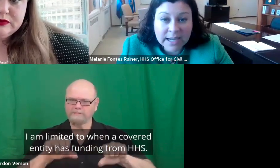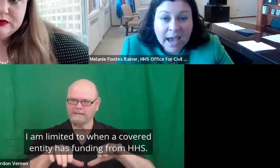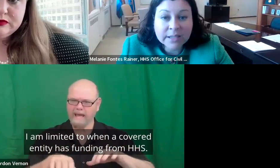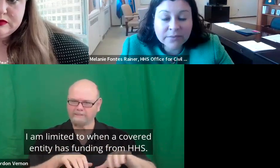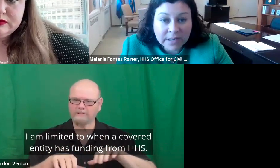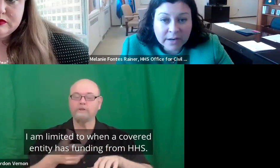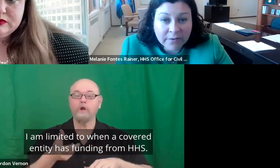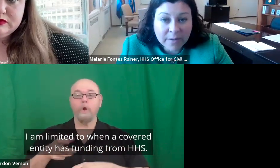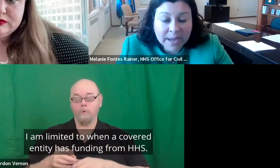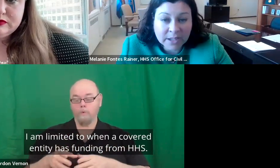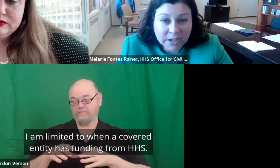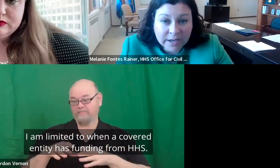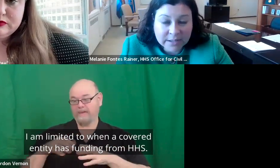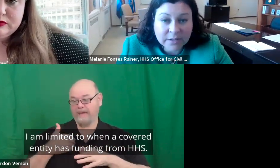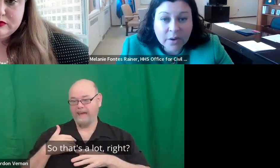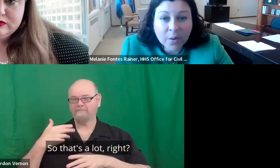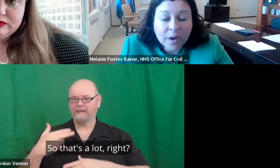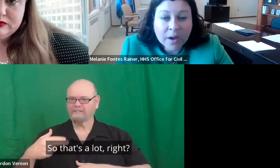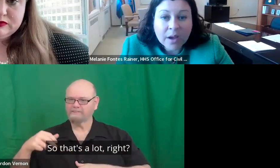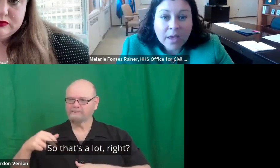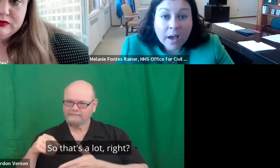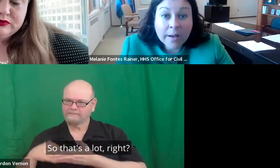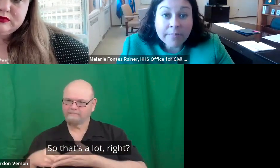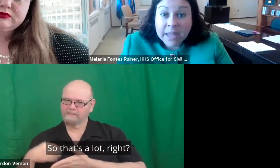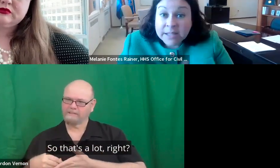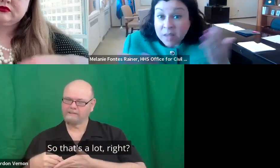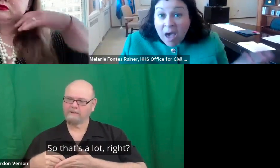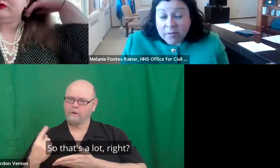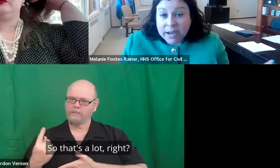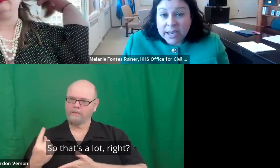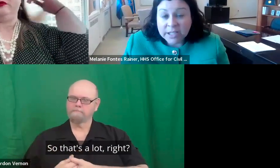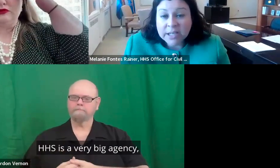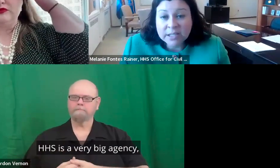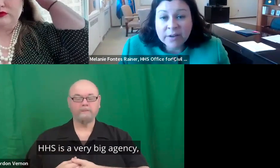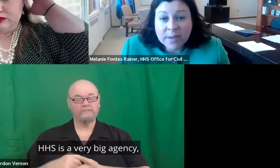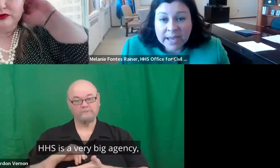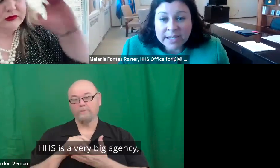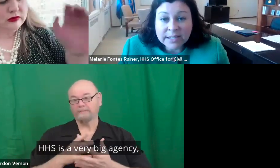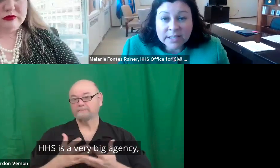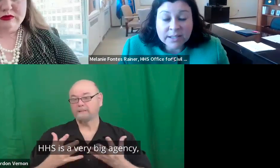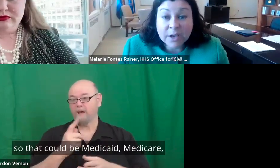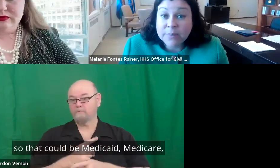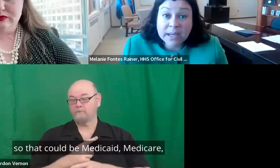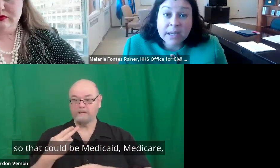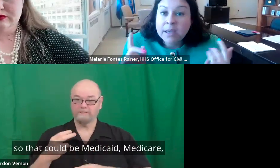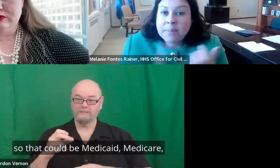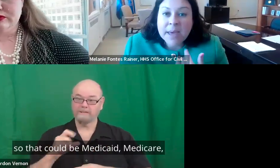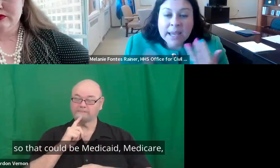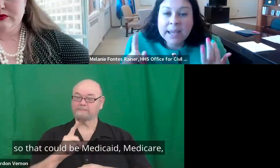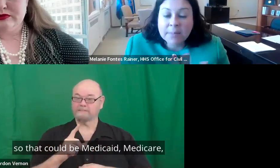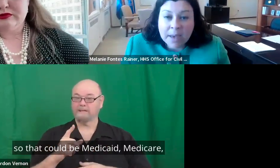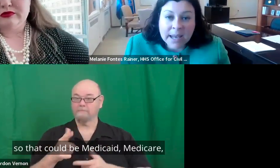covered entity has funding from HHS. So that's a lot, right? HHS is a very big agency, so that could